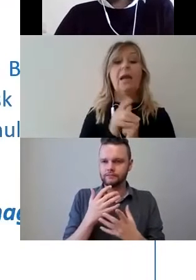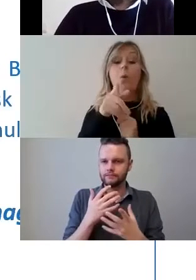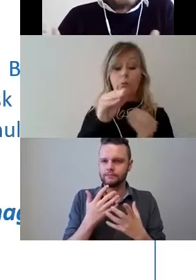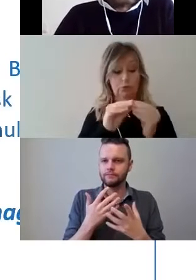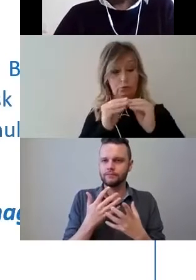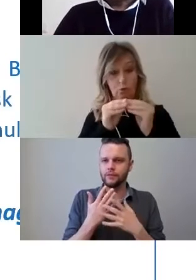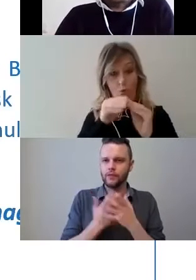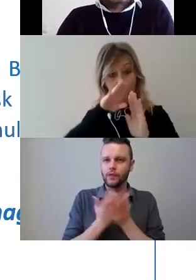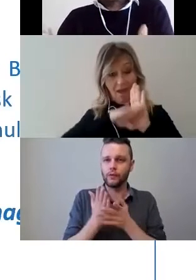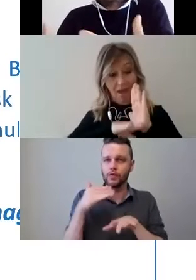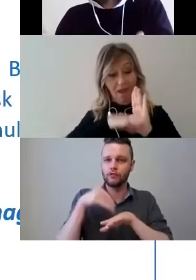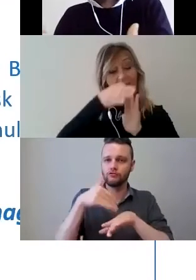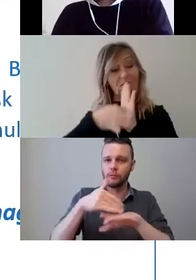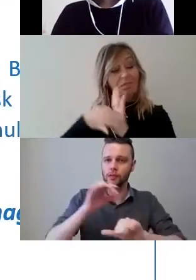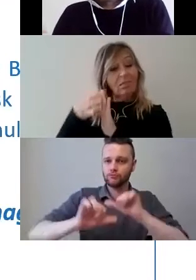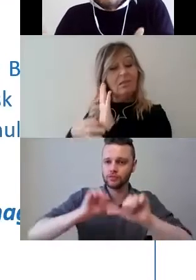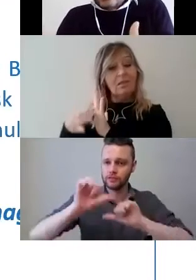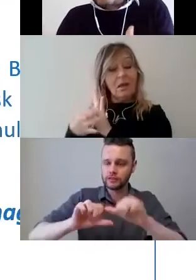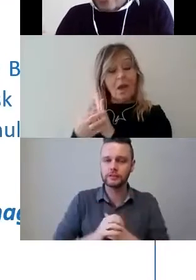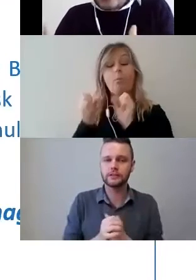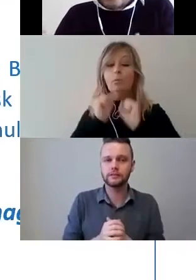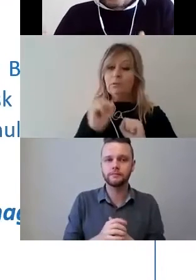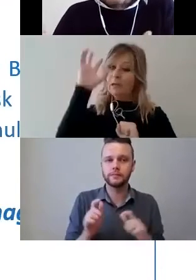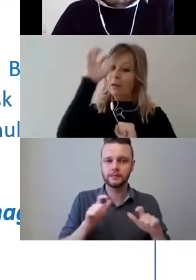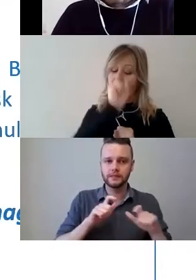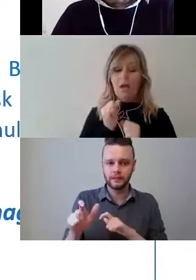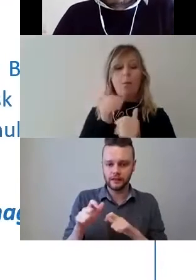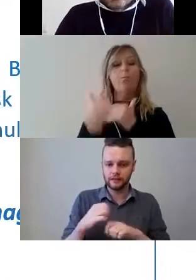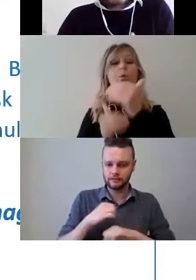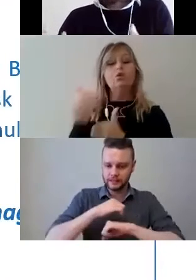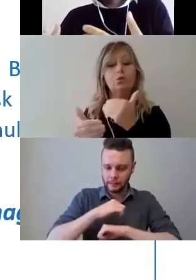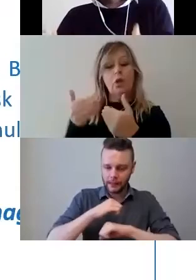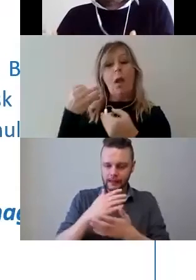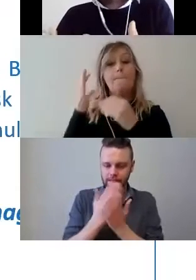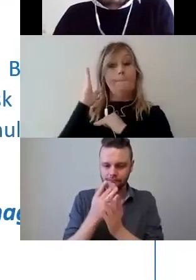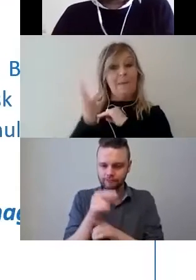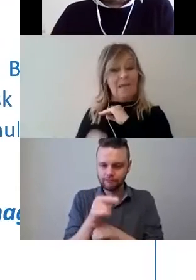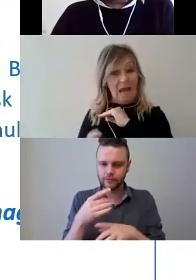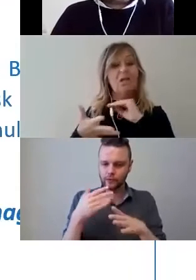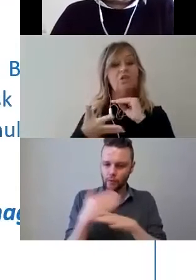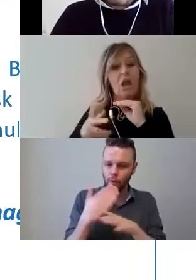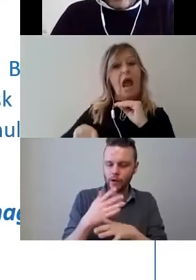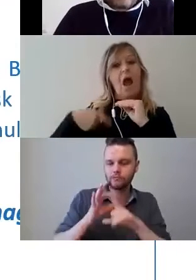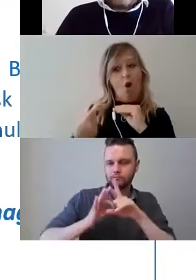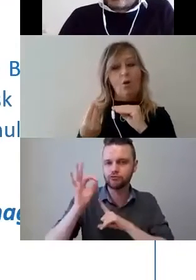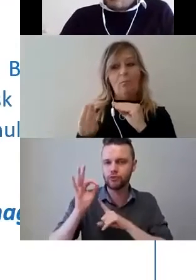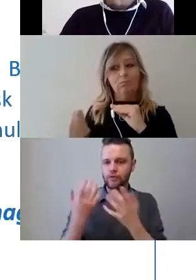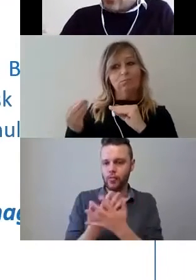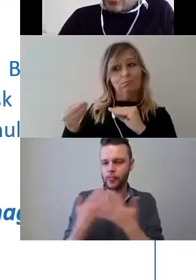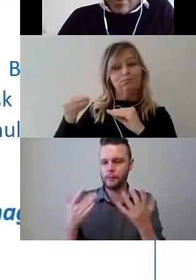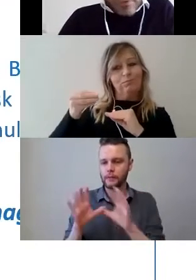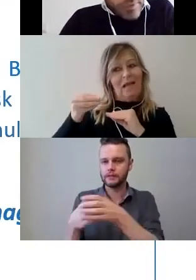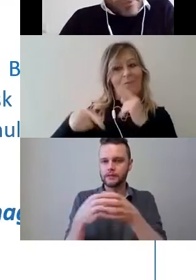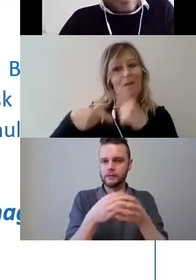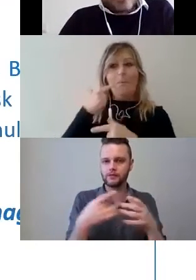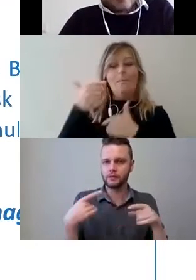in the criminal proceedings, there's still a space and a spot to work to improve the multidisciplinary approach. We also